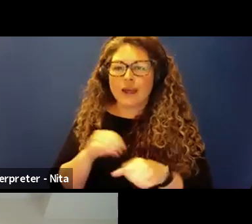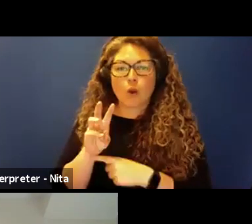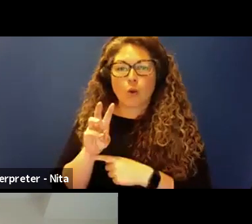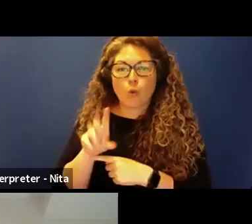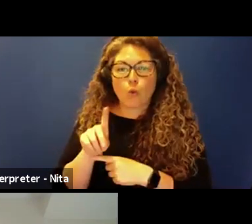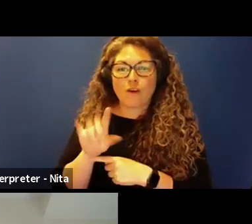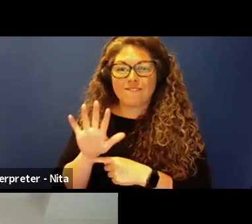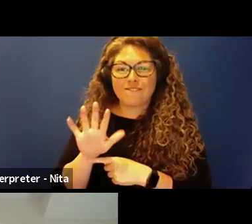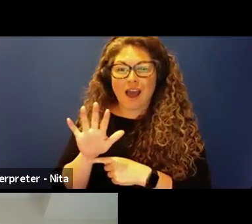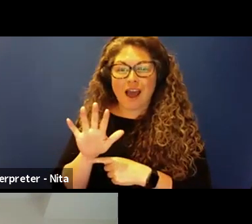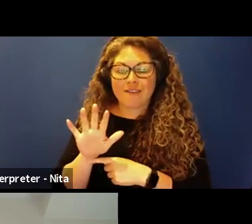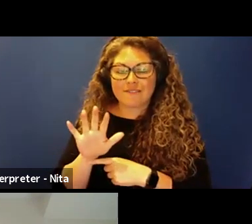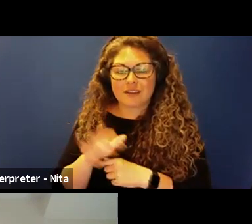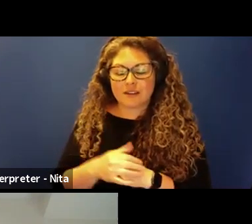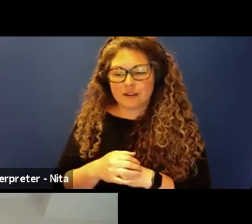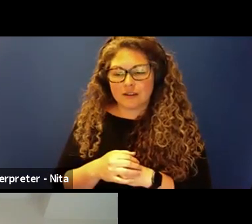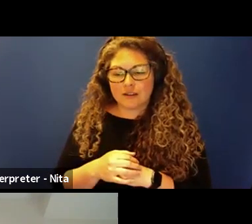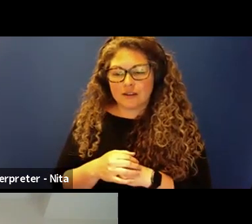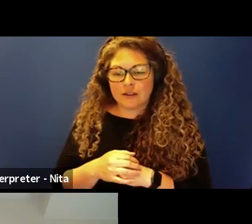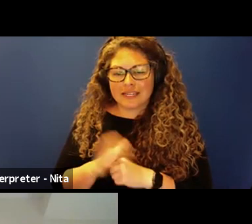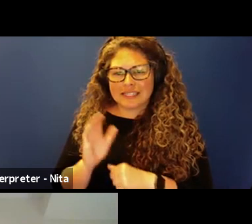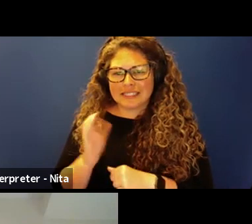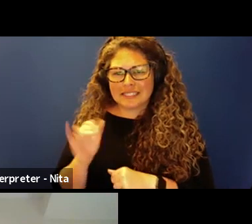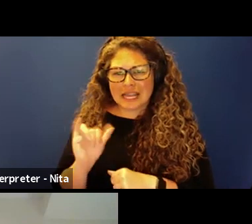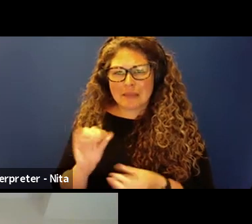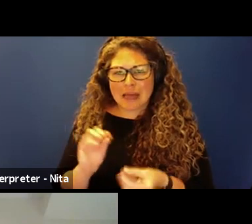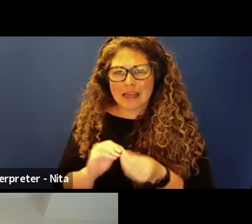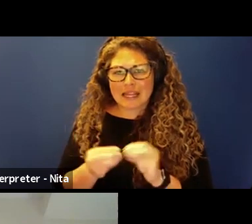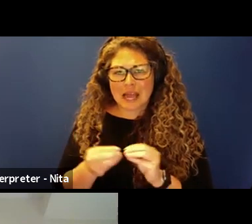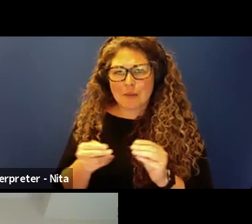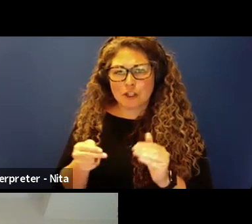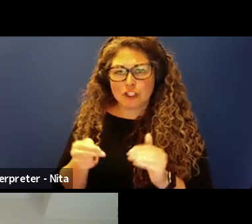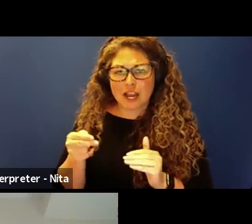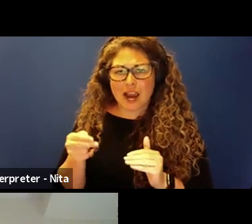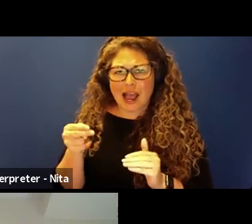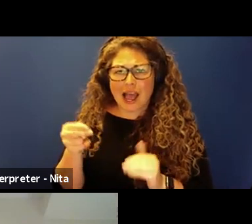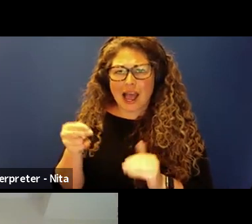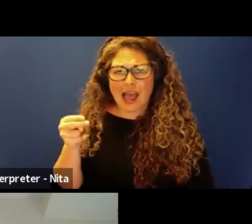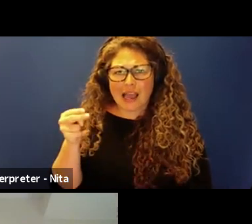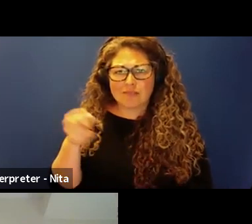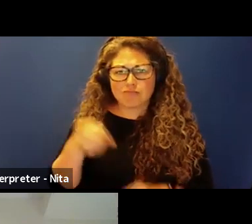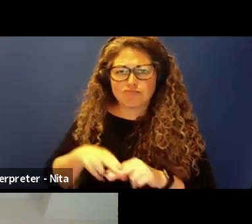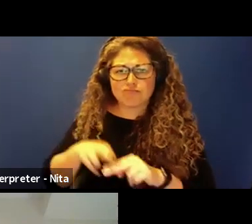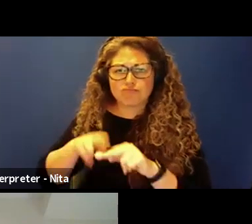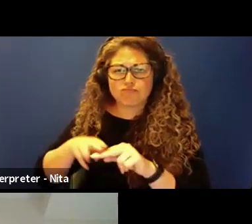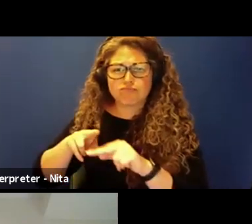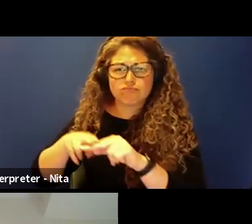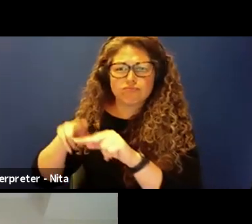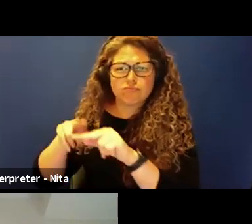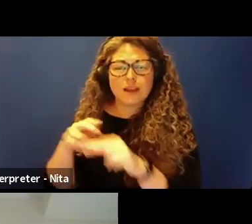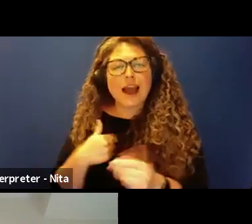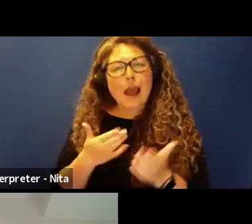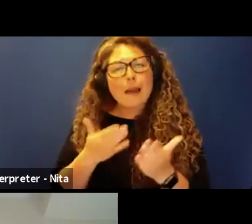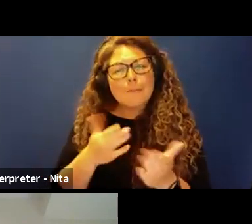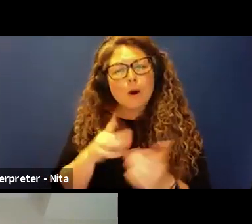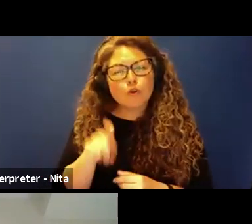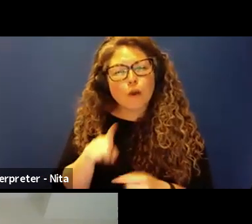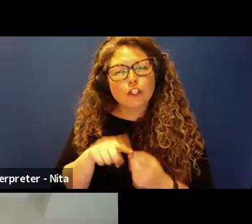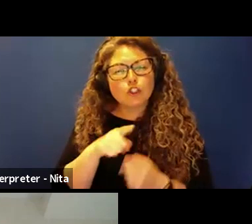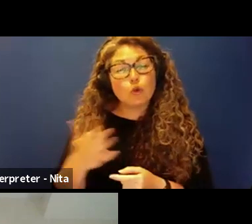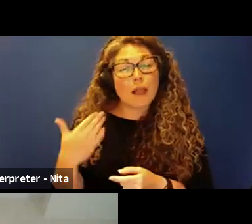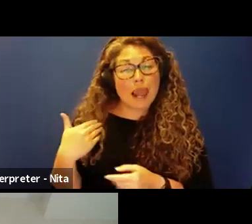And it seemed like the numbers are getting higher. And I had posed a question to you last